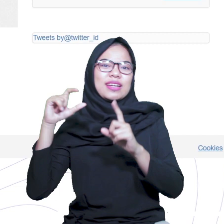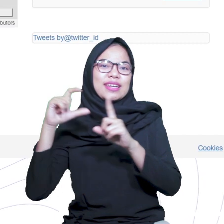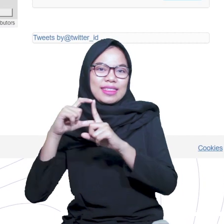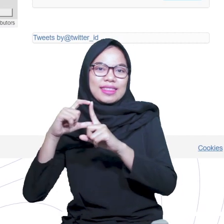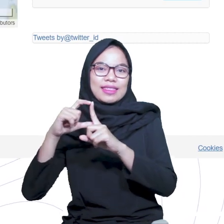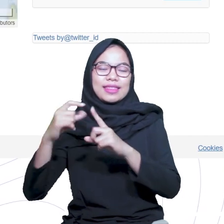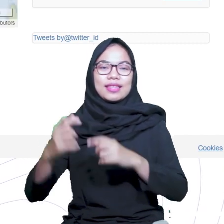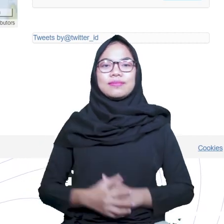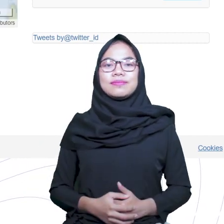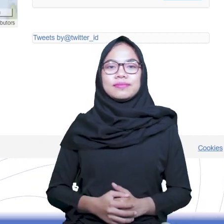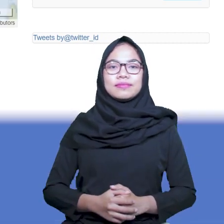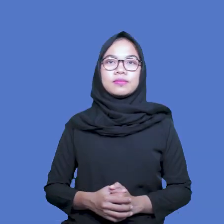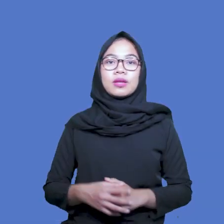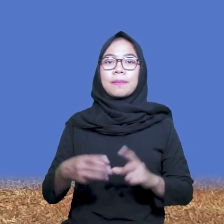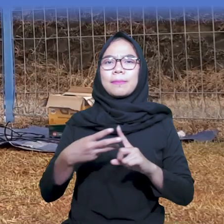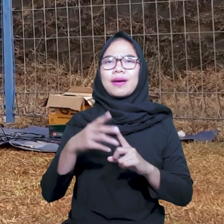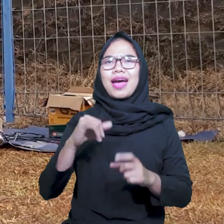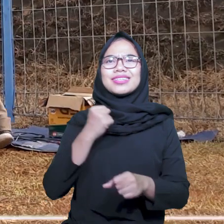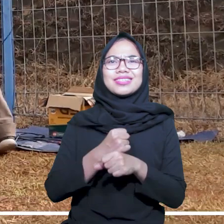nrtk.big.go.id.